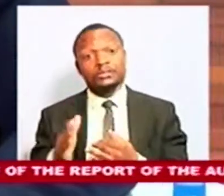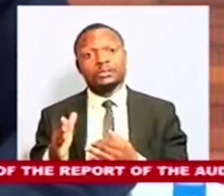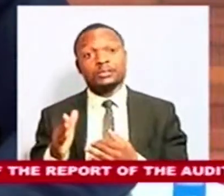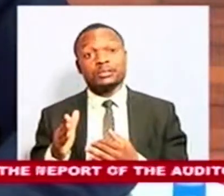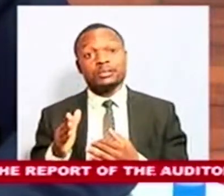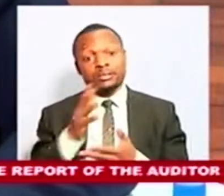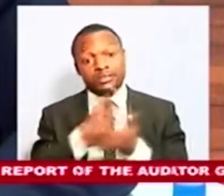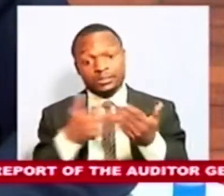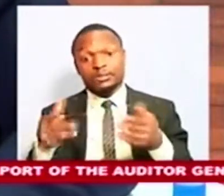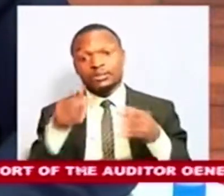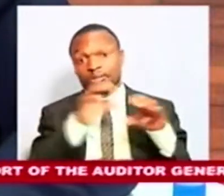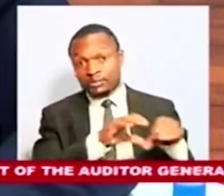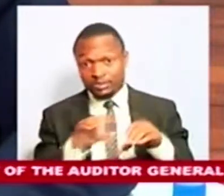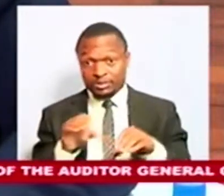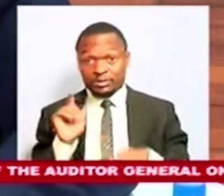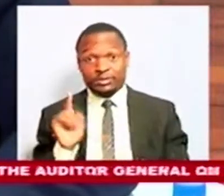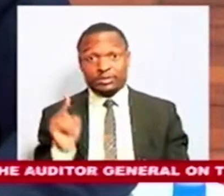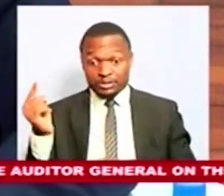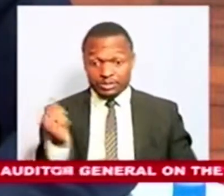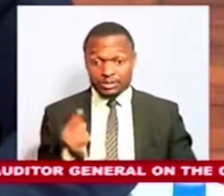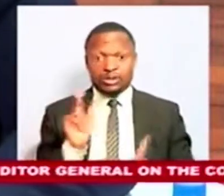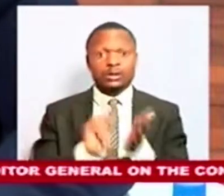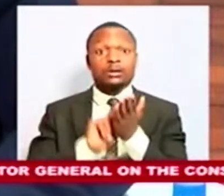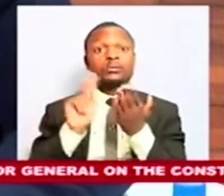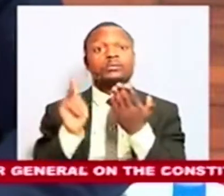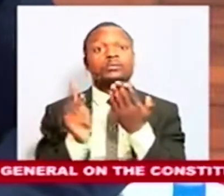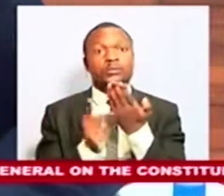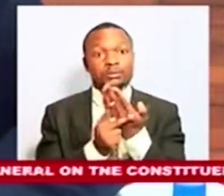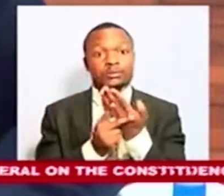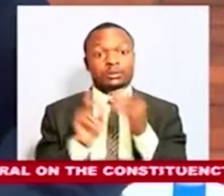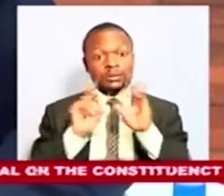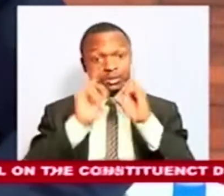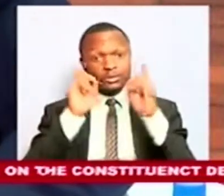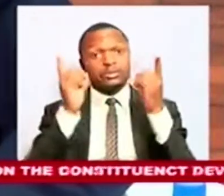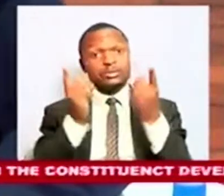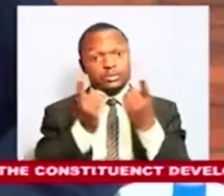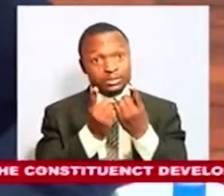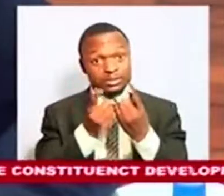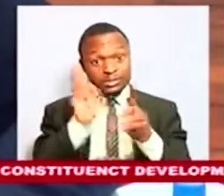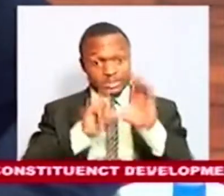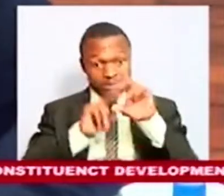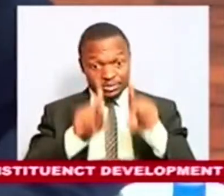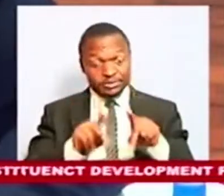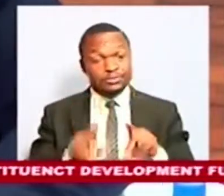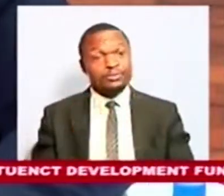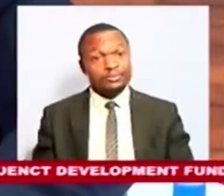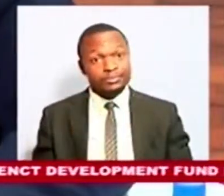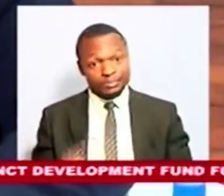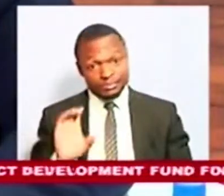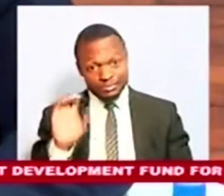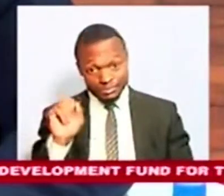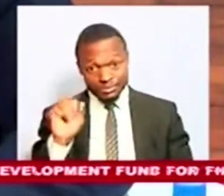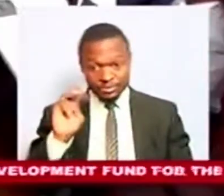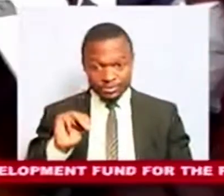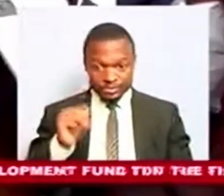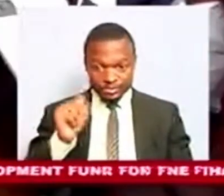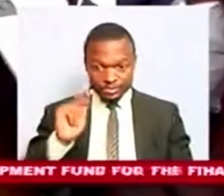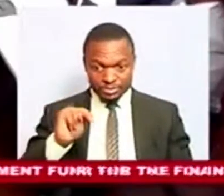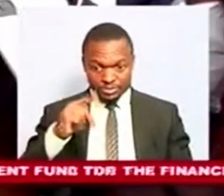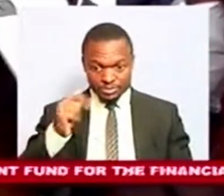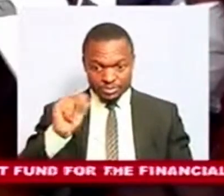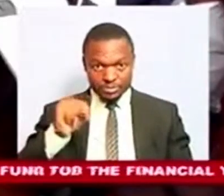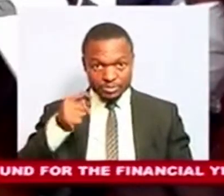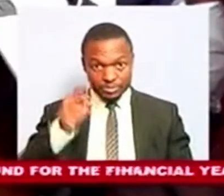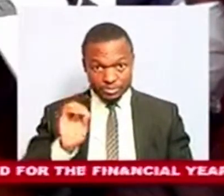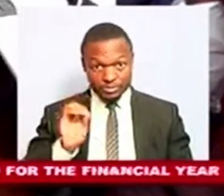something that we have done. I'm from Kaoma District, Chair. CS, Mangango constituency. We've